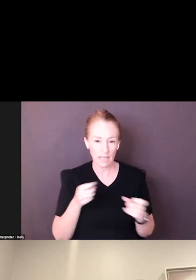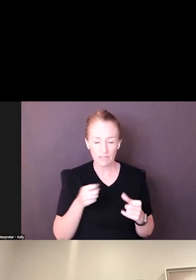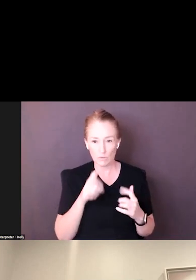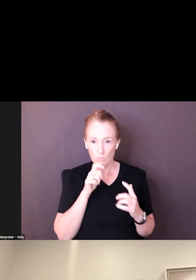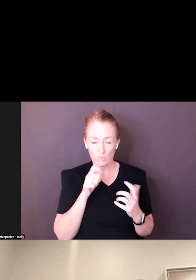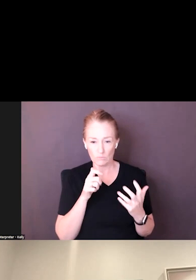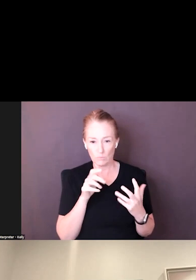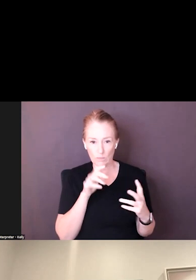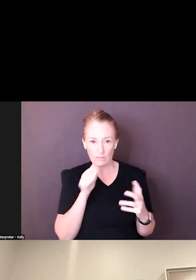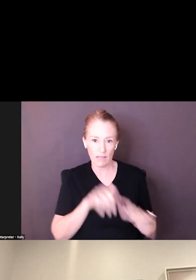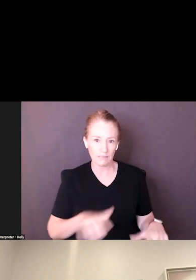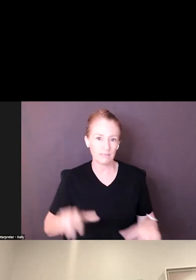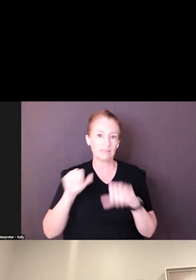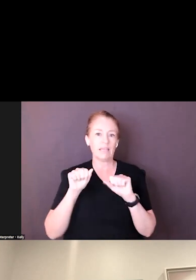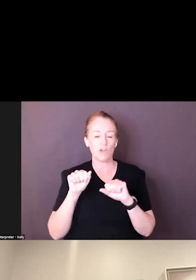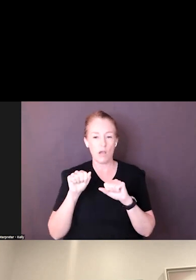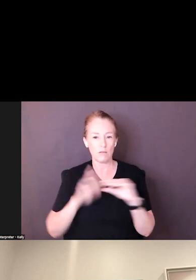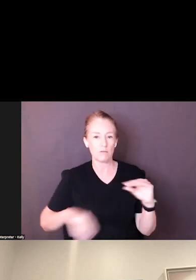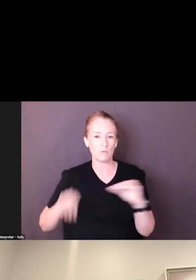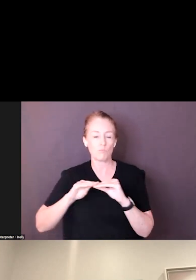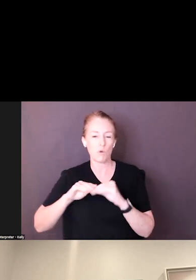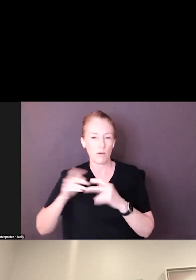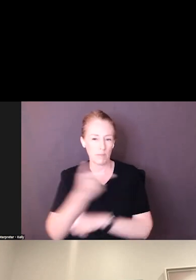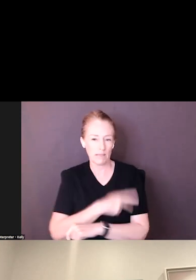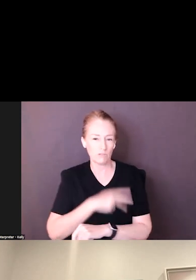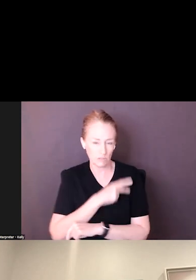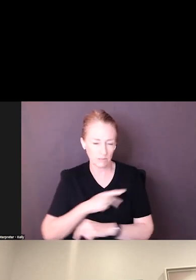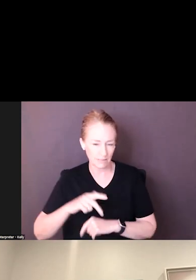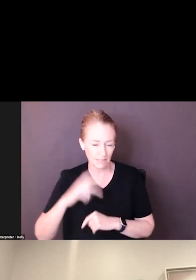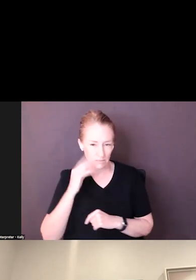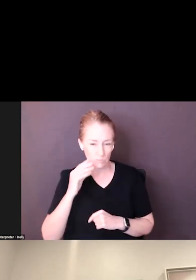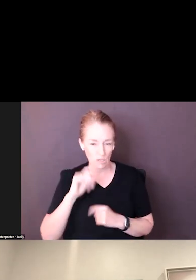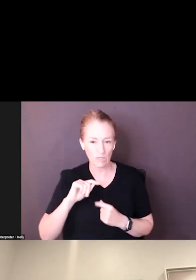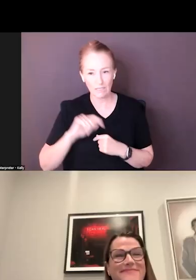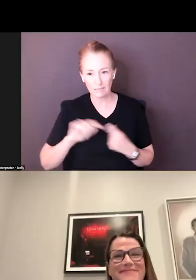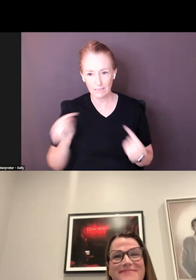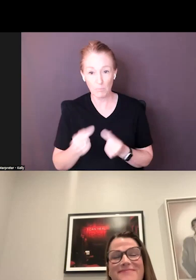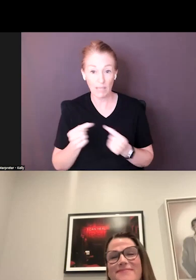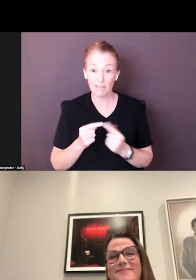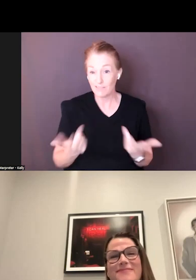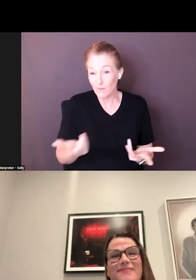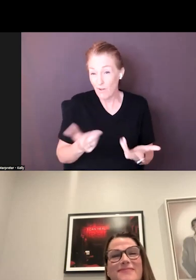really being stranded with nowhere to turn. Thanks.